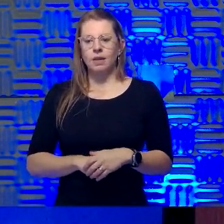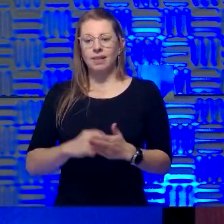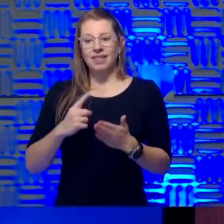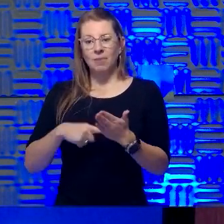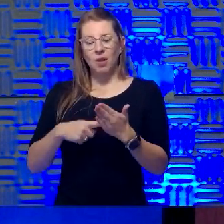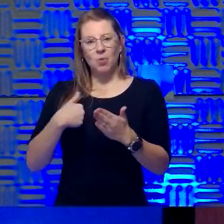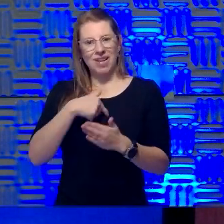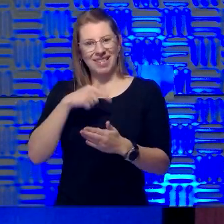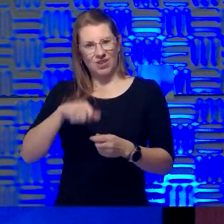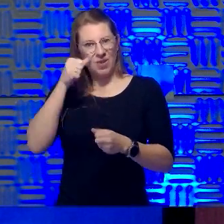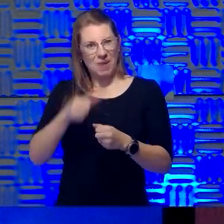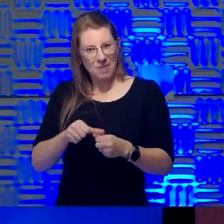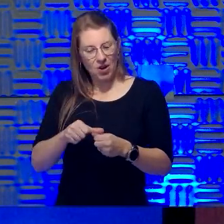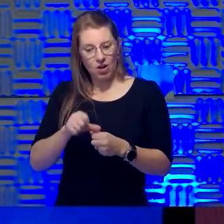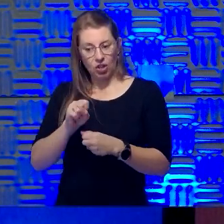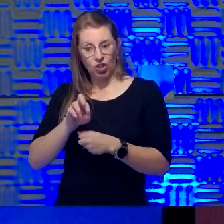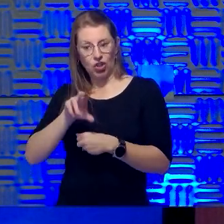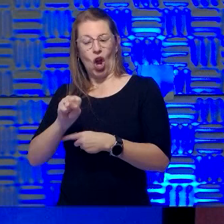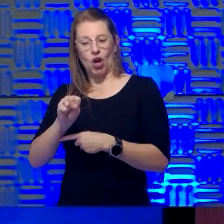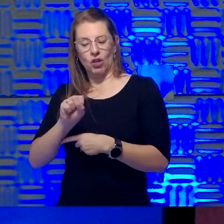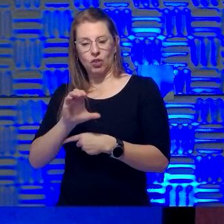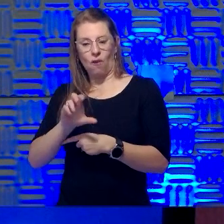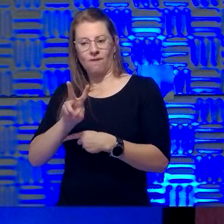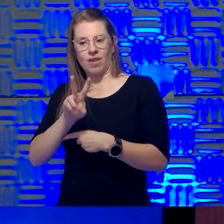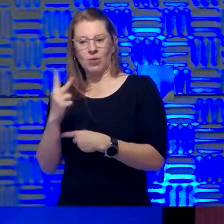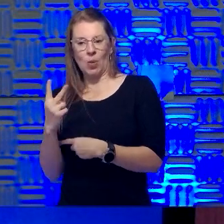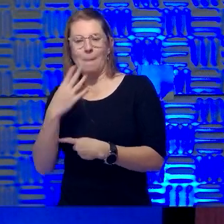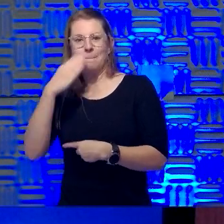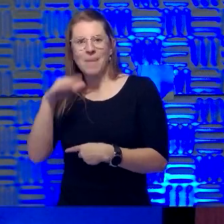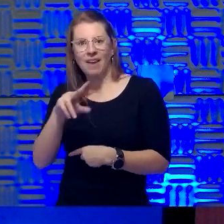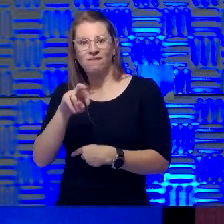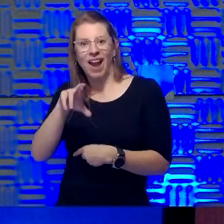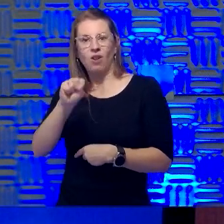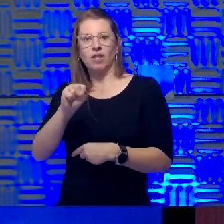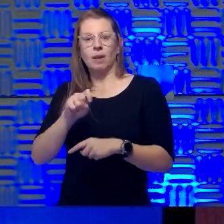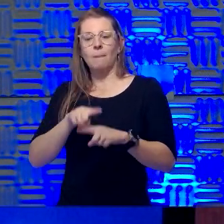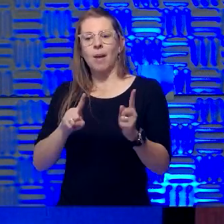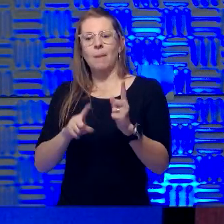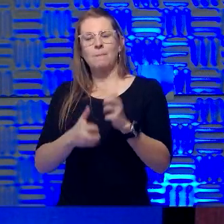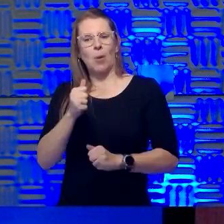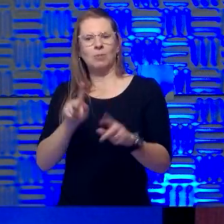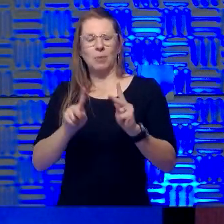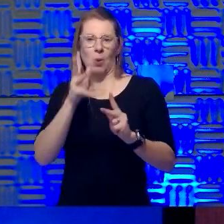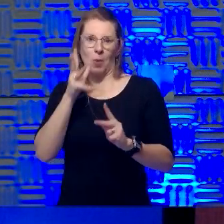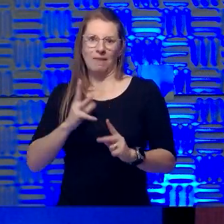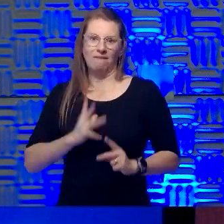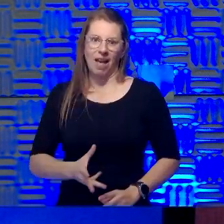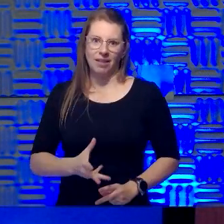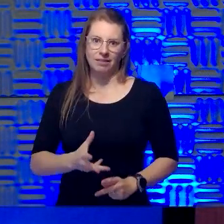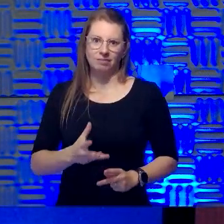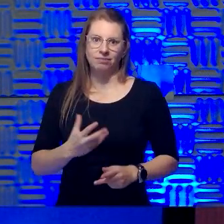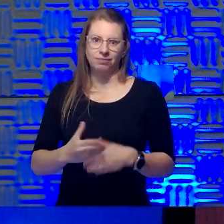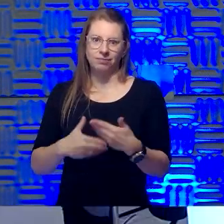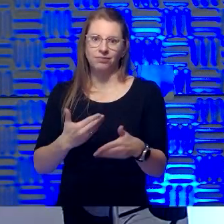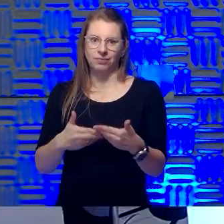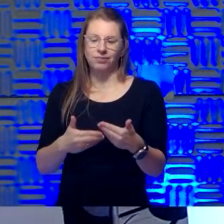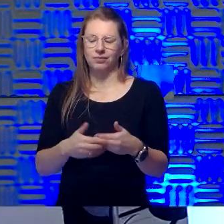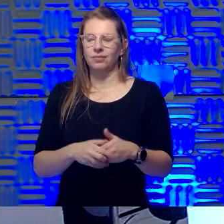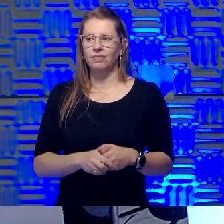is that SARS-CoV-2 is a very bad virus, but most people are going to be fine. Yep. And the problem is